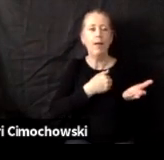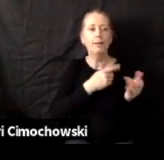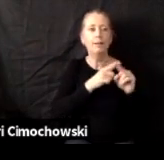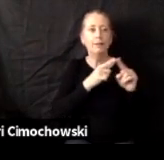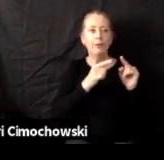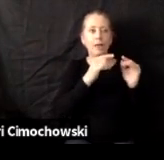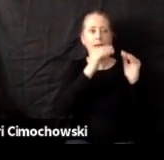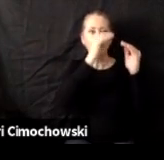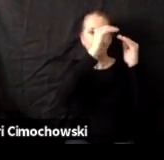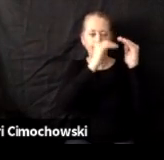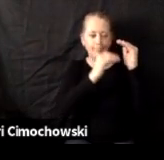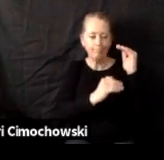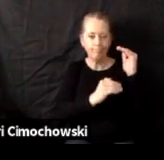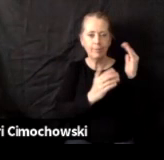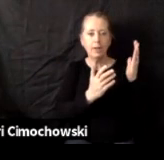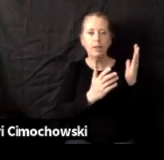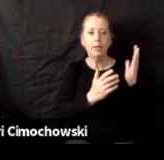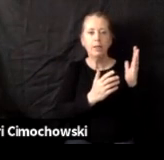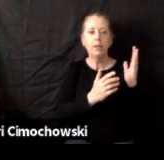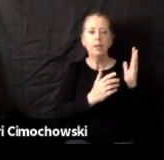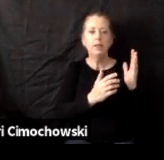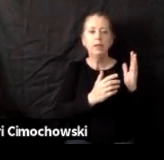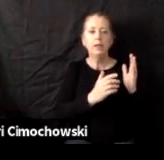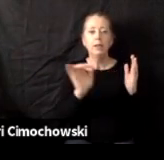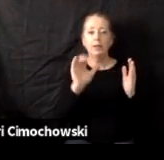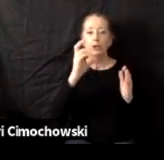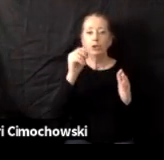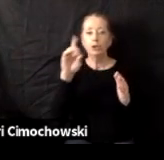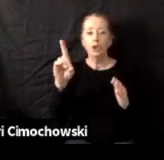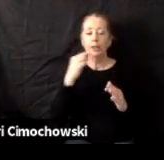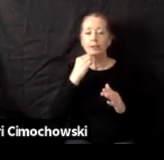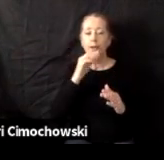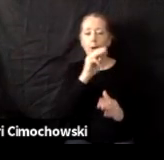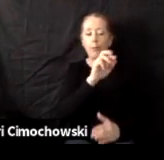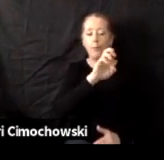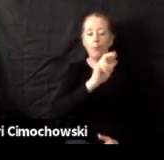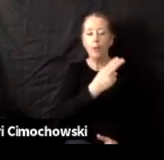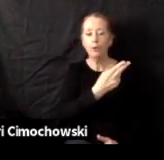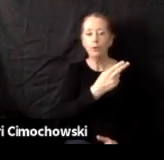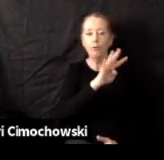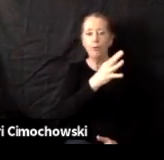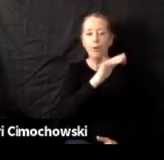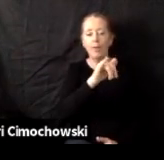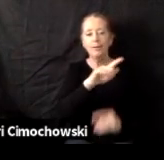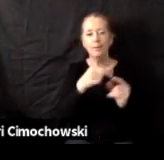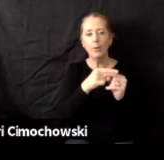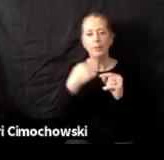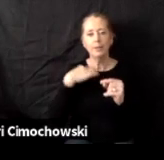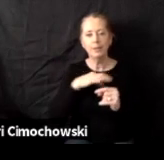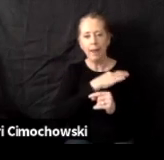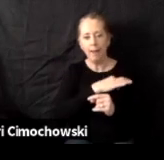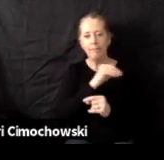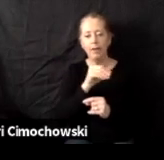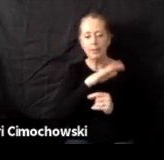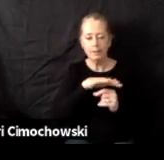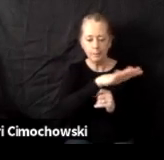to that. So it really, like Chad said, the March 4th date is really about staffing and space. And so